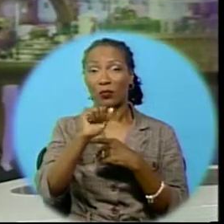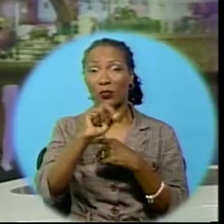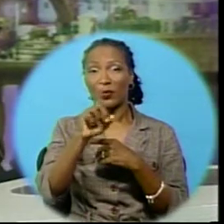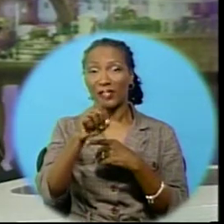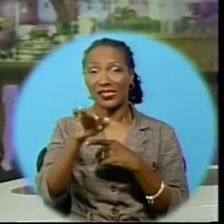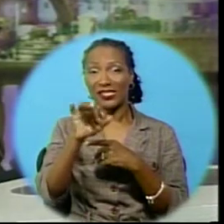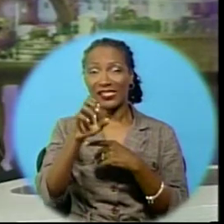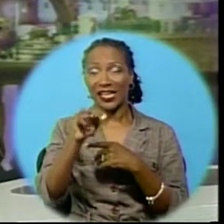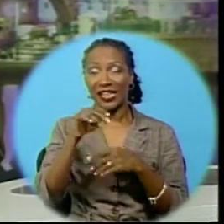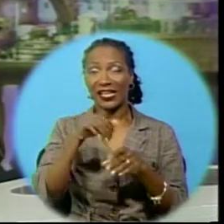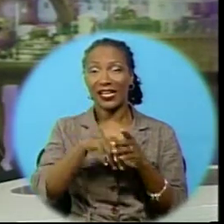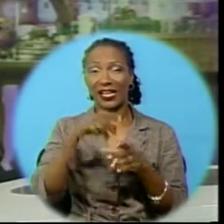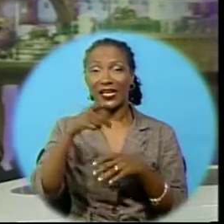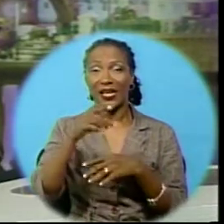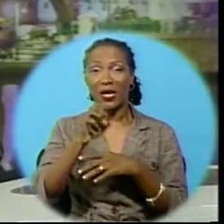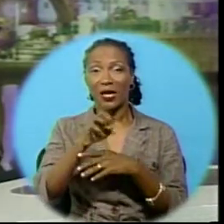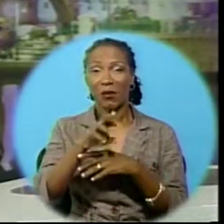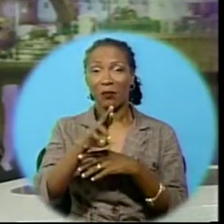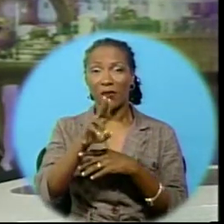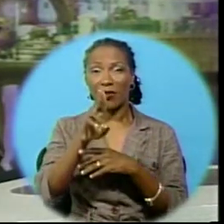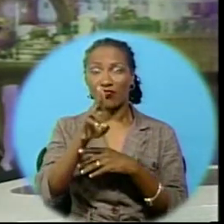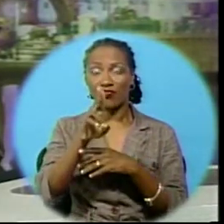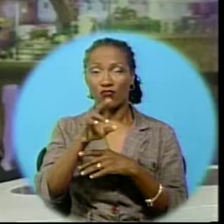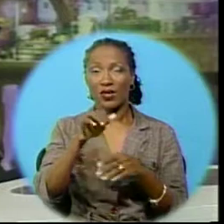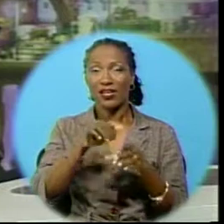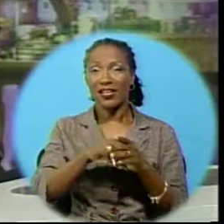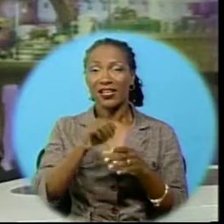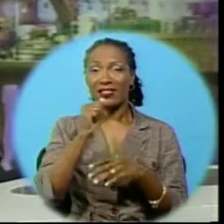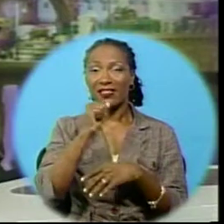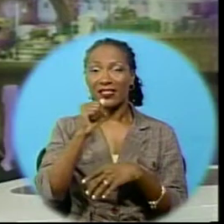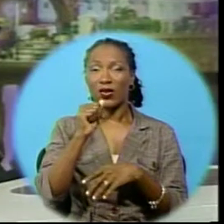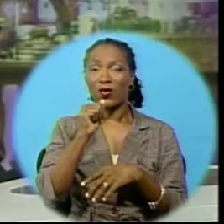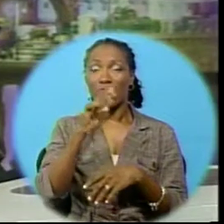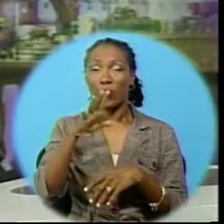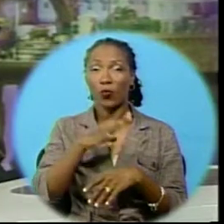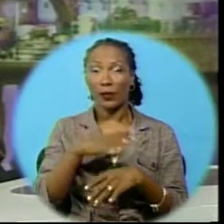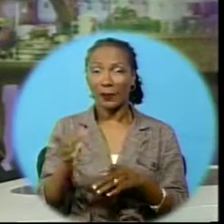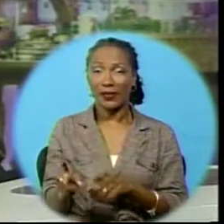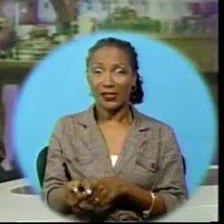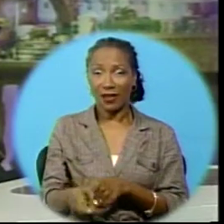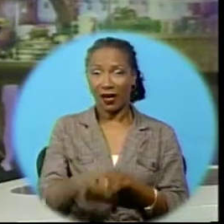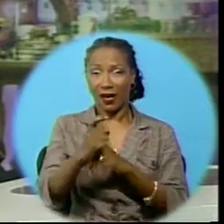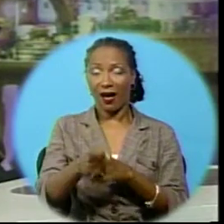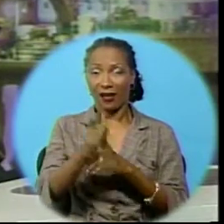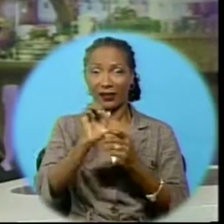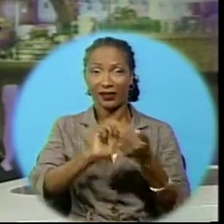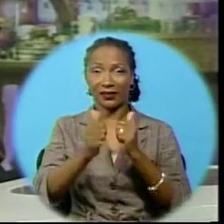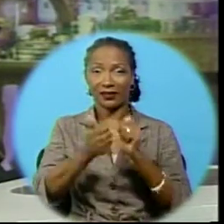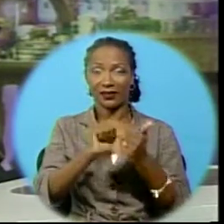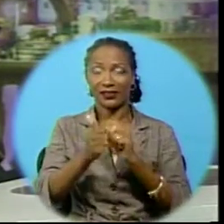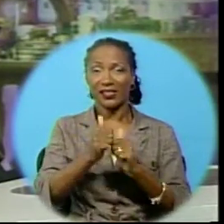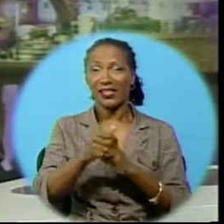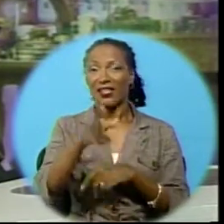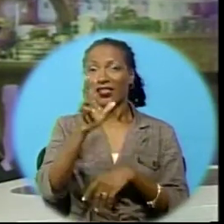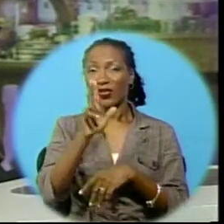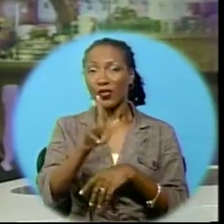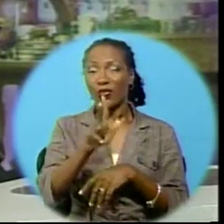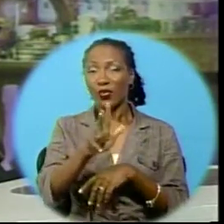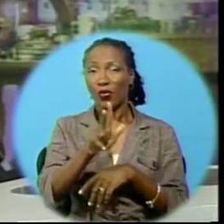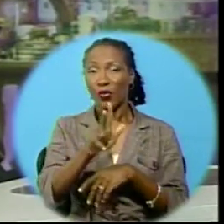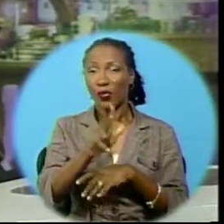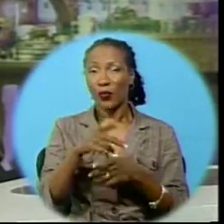Peru yesterday. The Belgian women went down 3-1, with all 3 Brazilian goals coming within the first 3